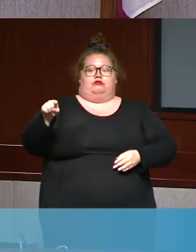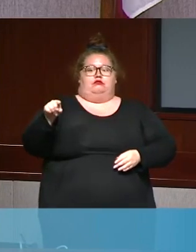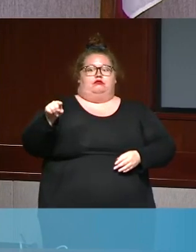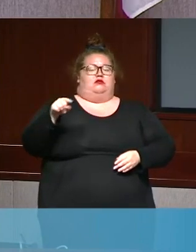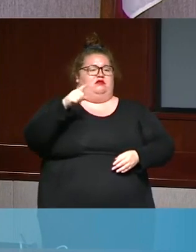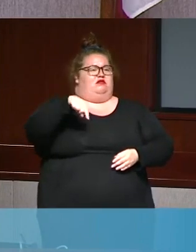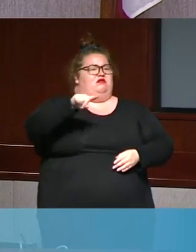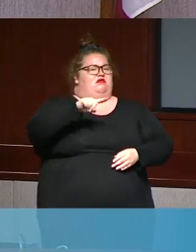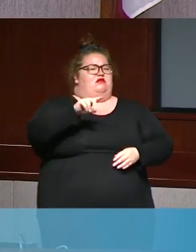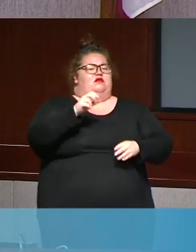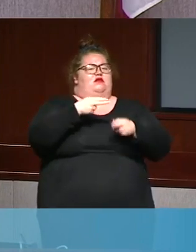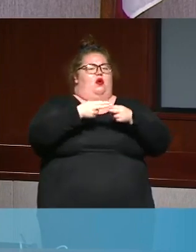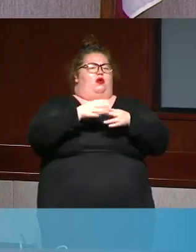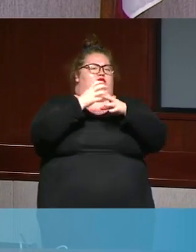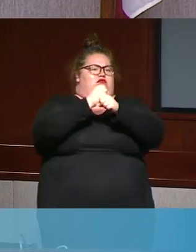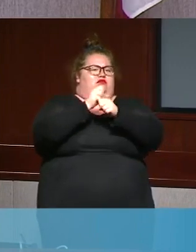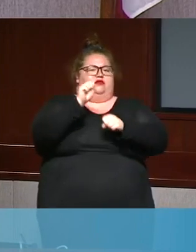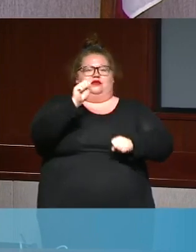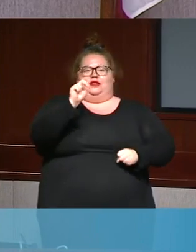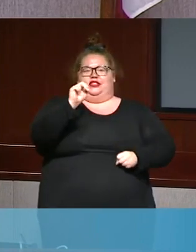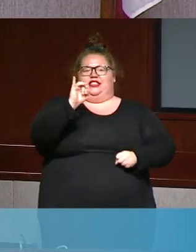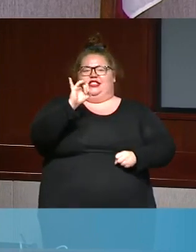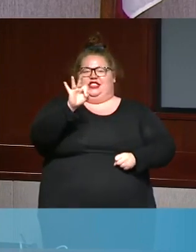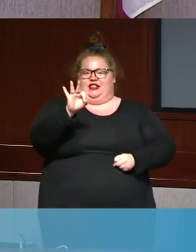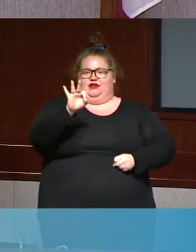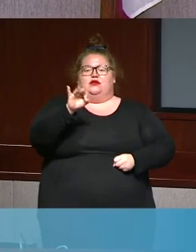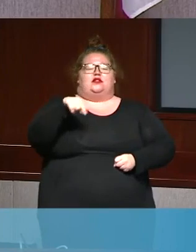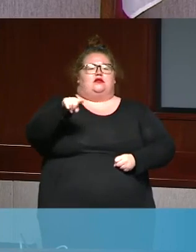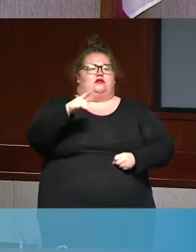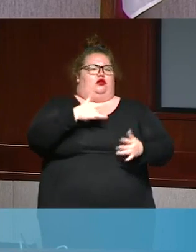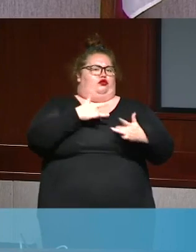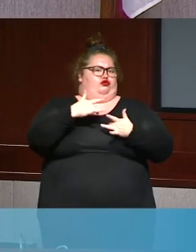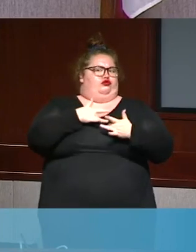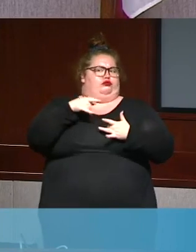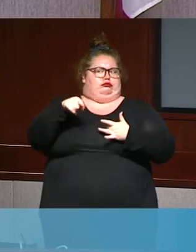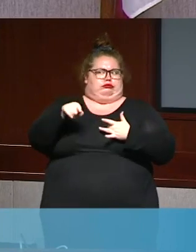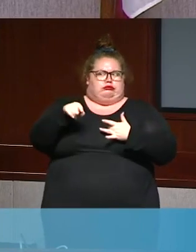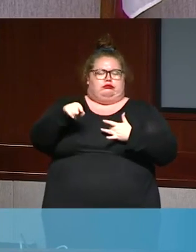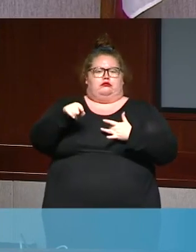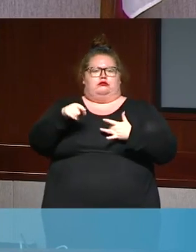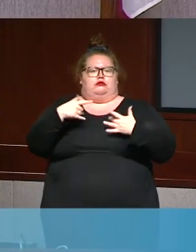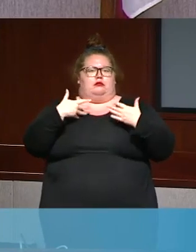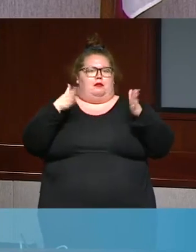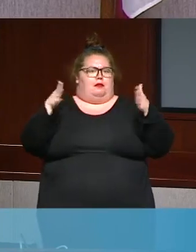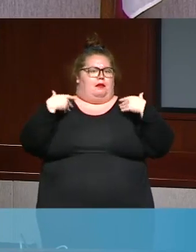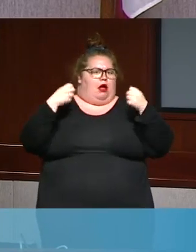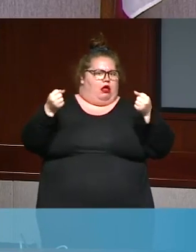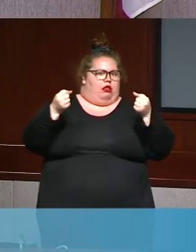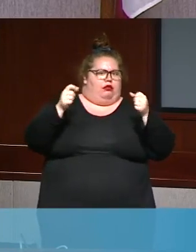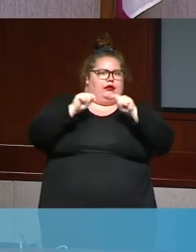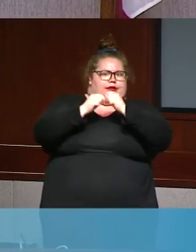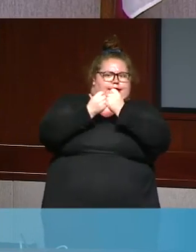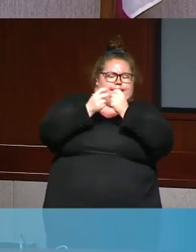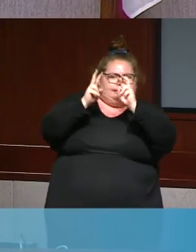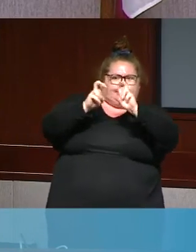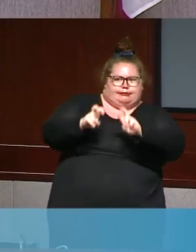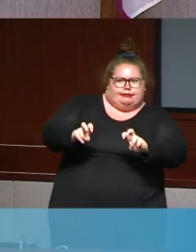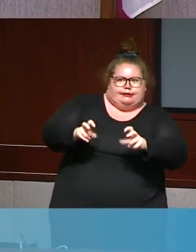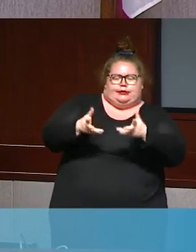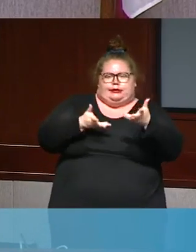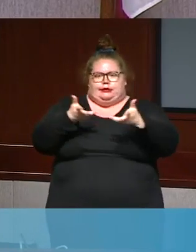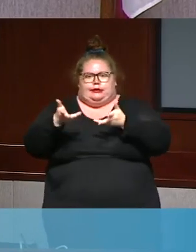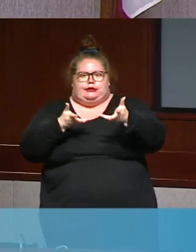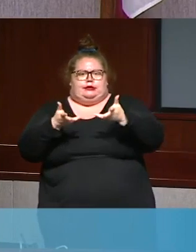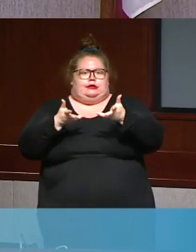to be a concern for our local public health team. And in my office, we're